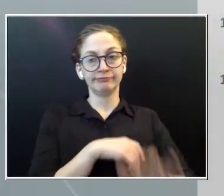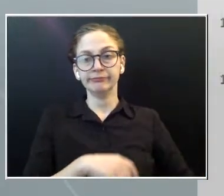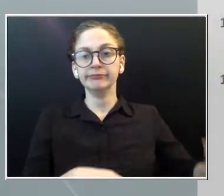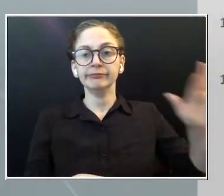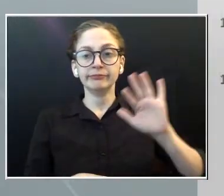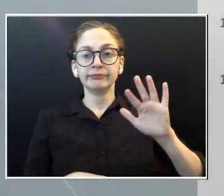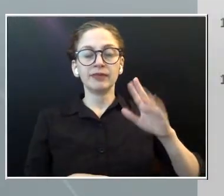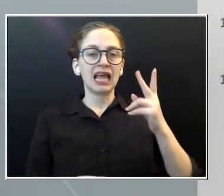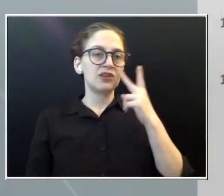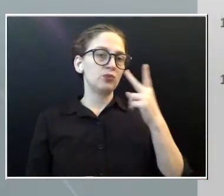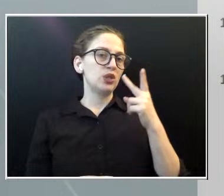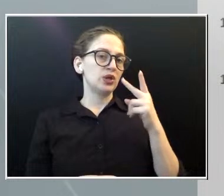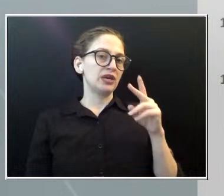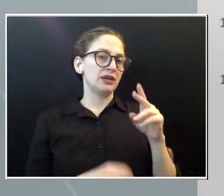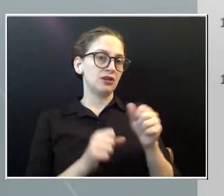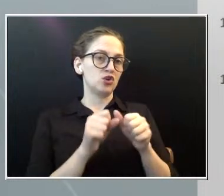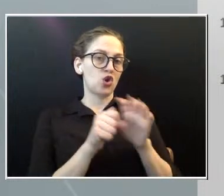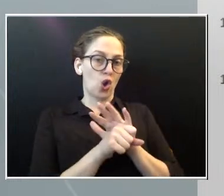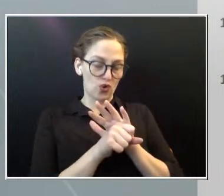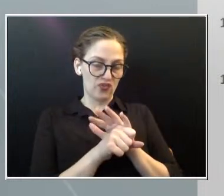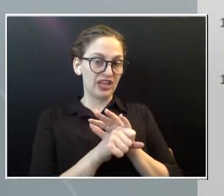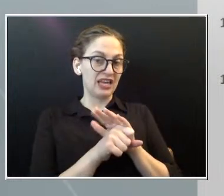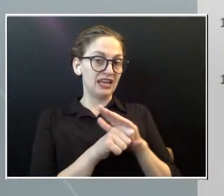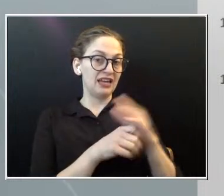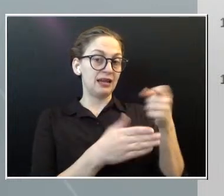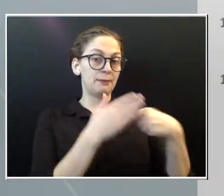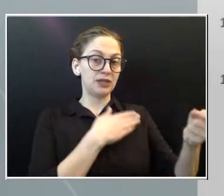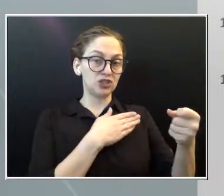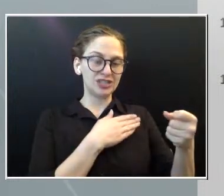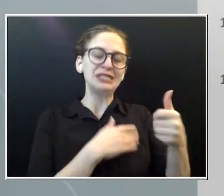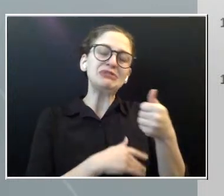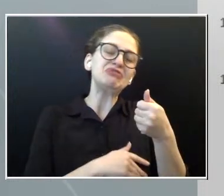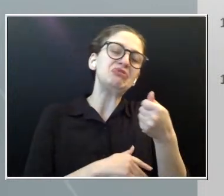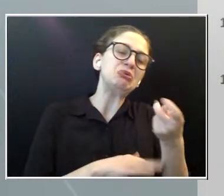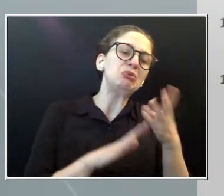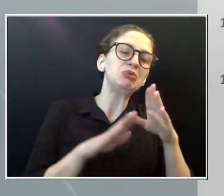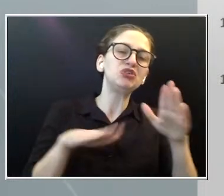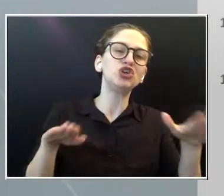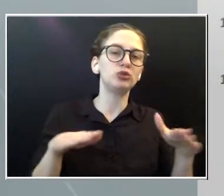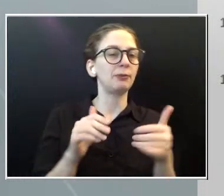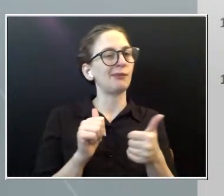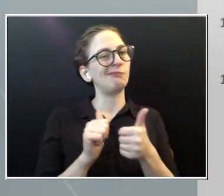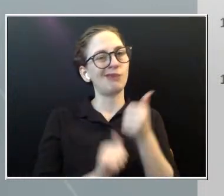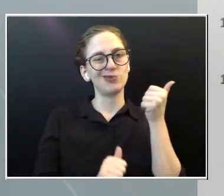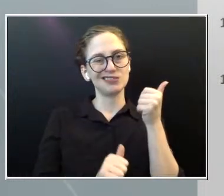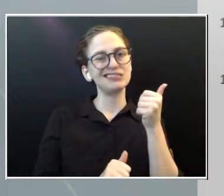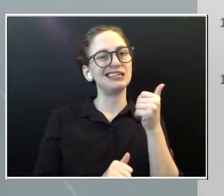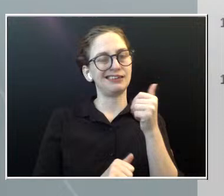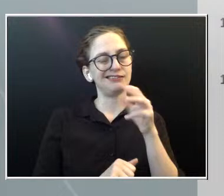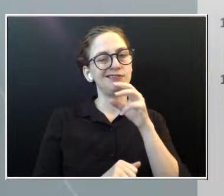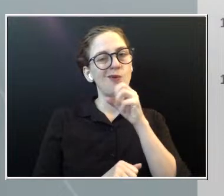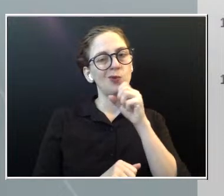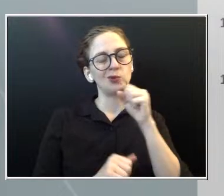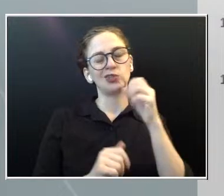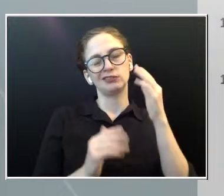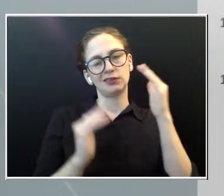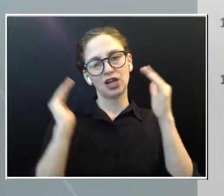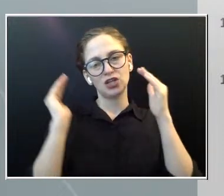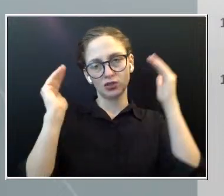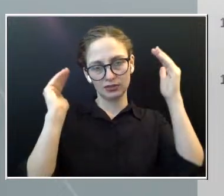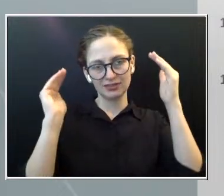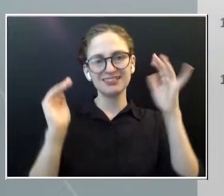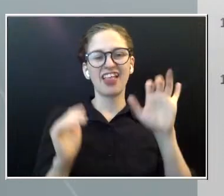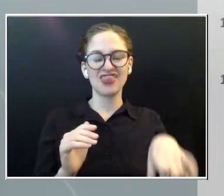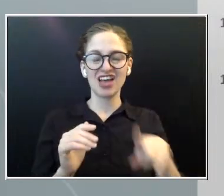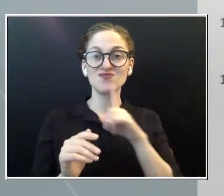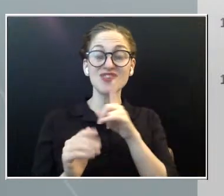kids, really mostly adults, again, I think older, but you can see that really, man, it popped in the last week. Yeah, it's really unfortunate. You know, hopefully